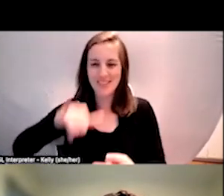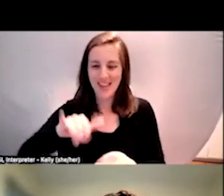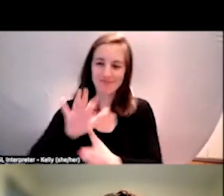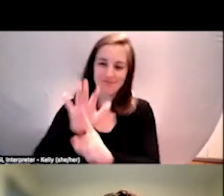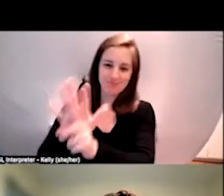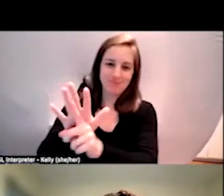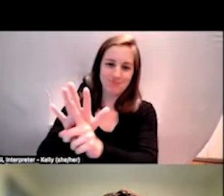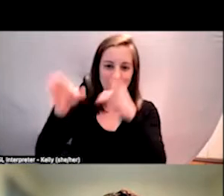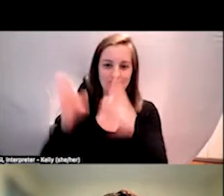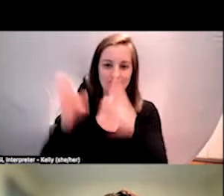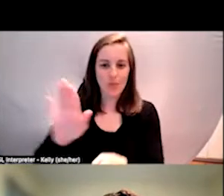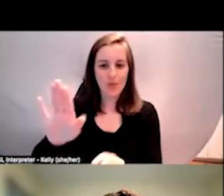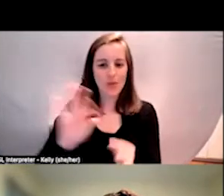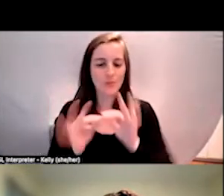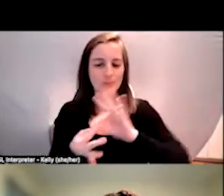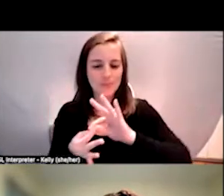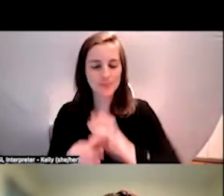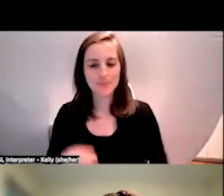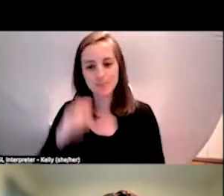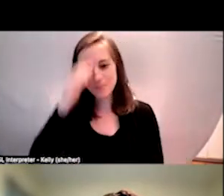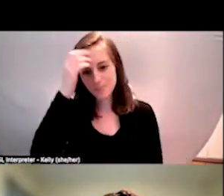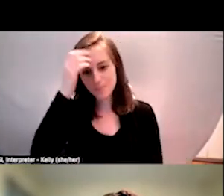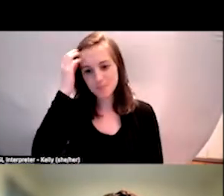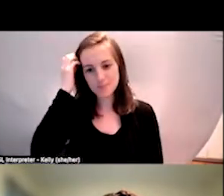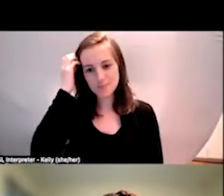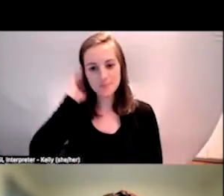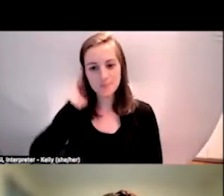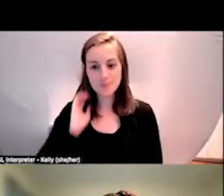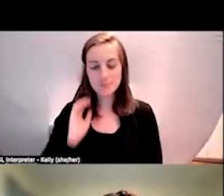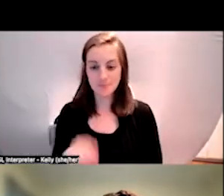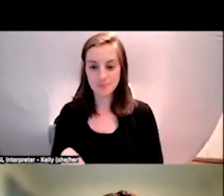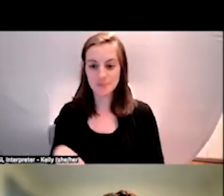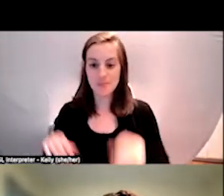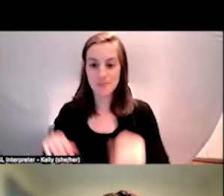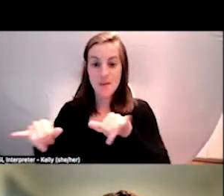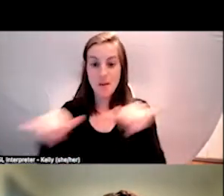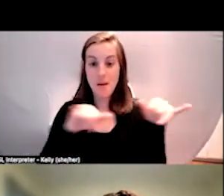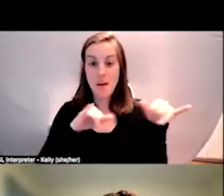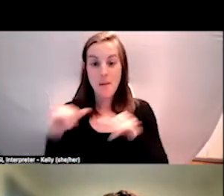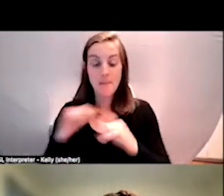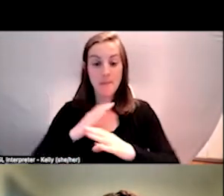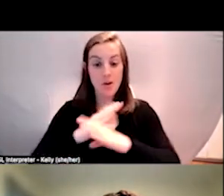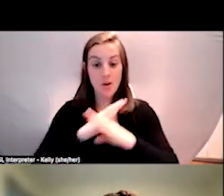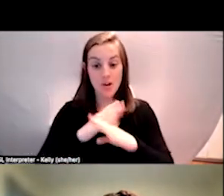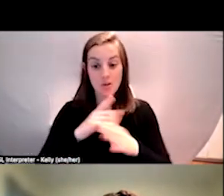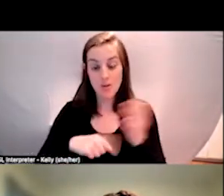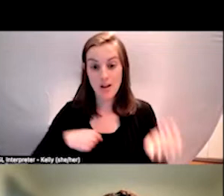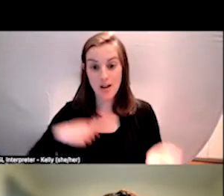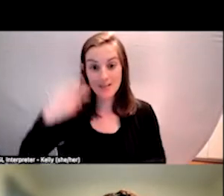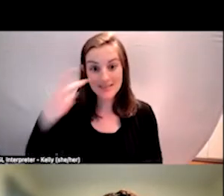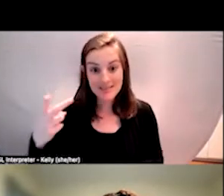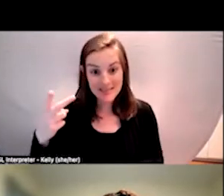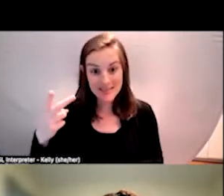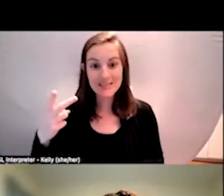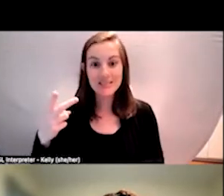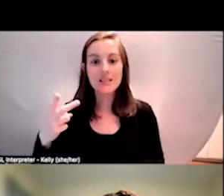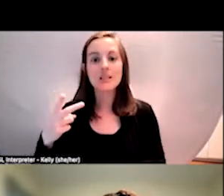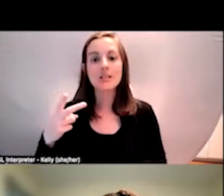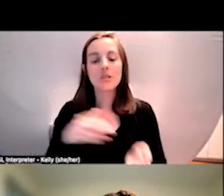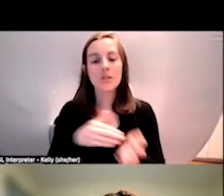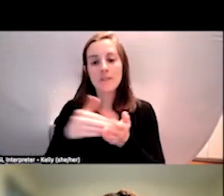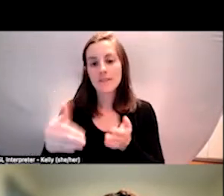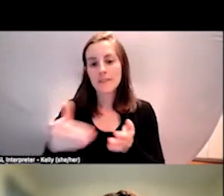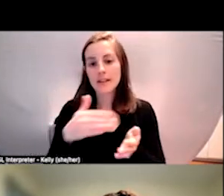So I think when it comes to common barriers that I see when people are seeking gender affirming care, it often starts with trying